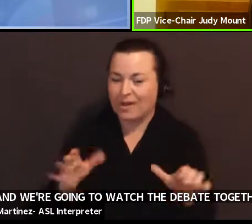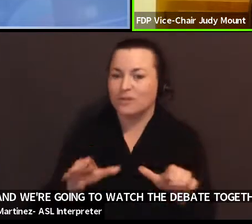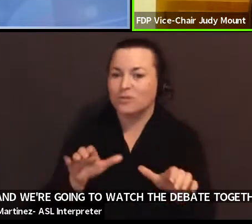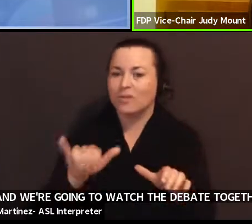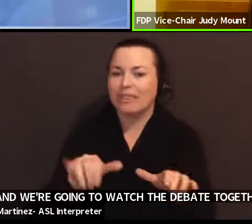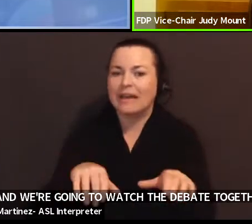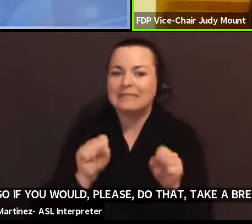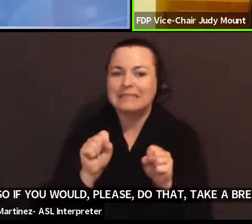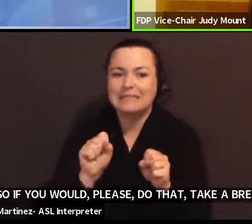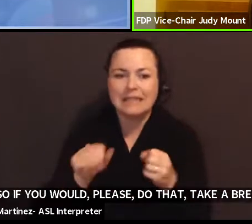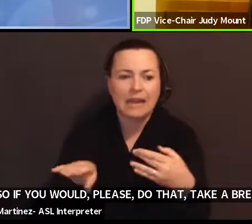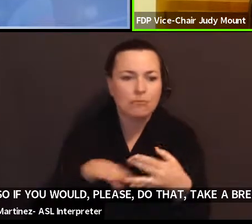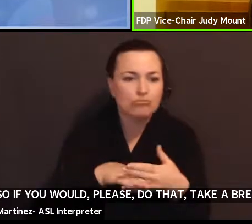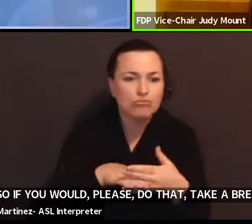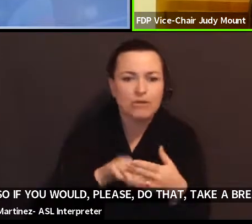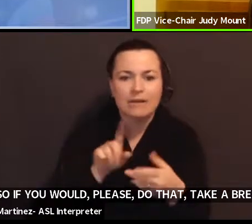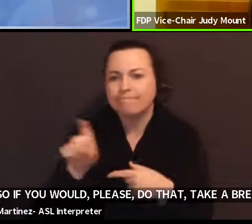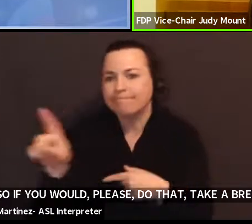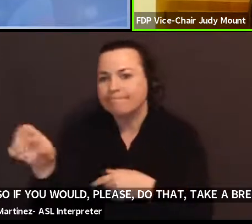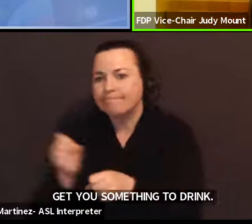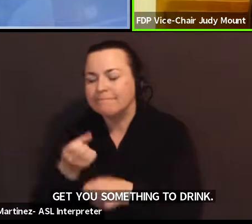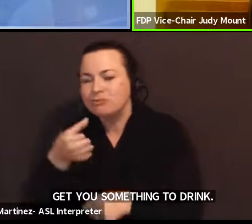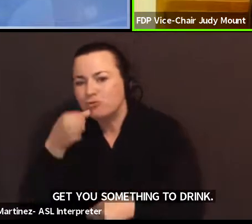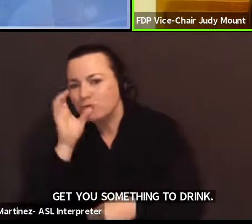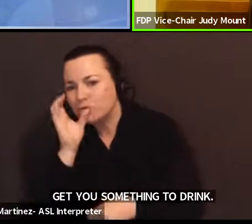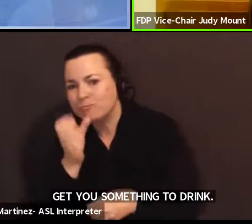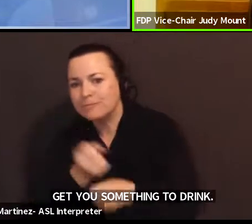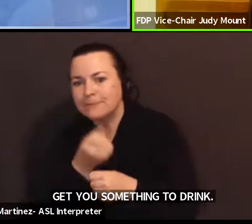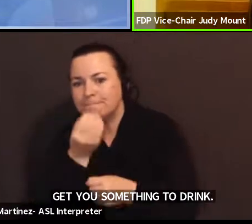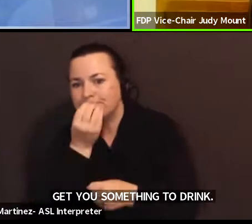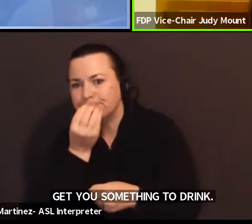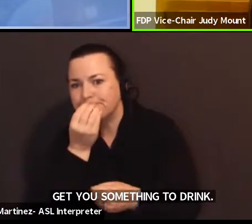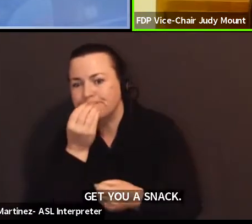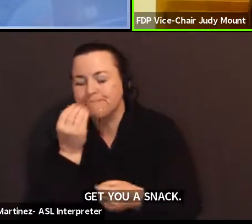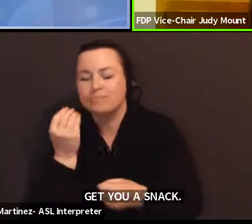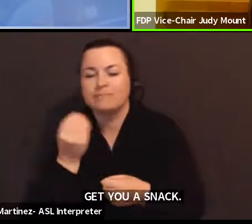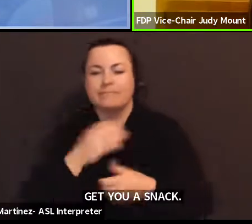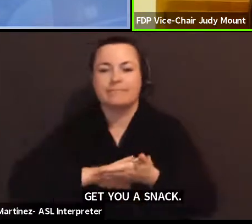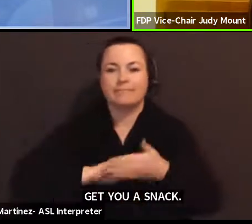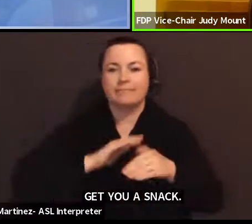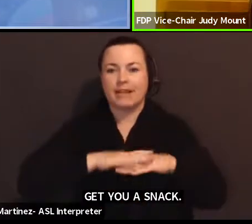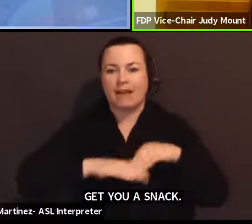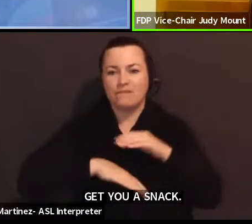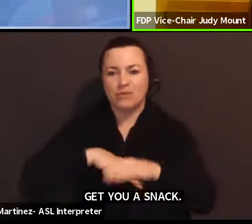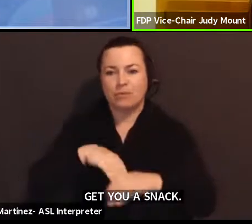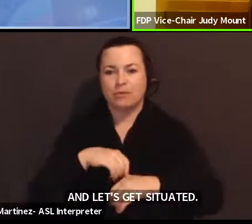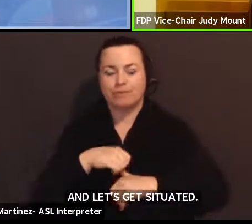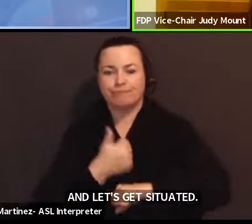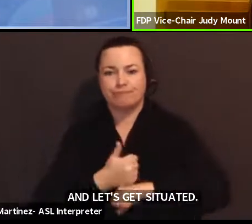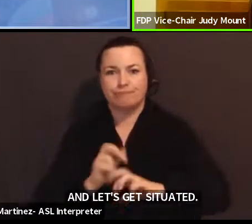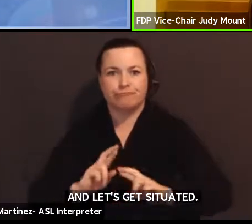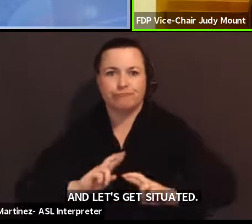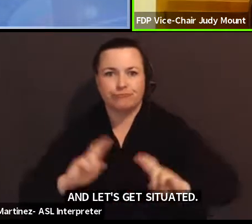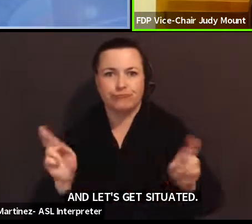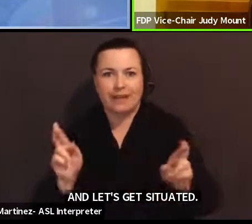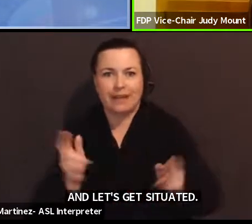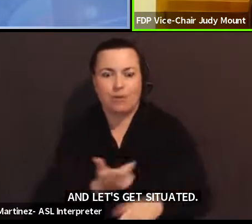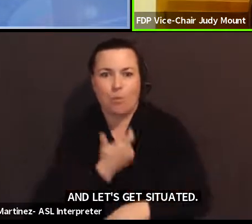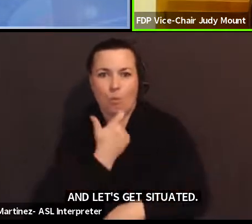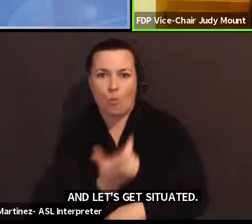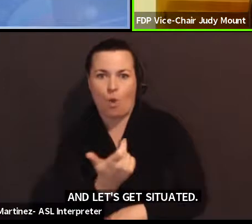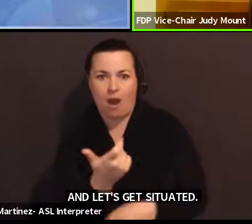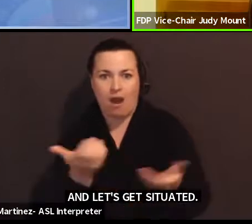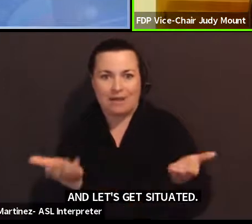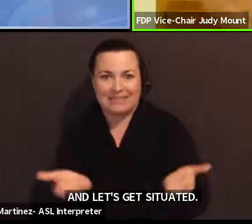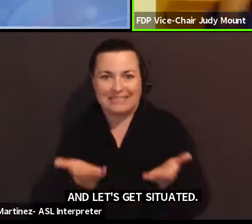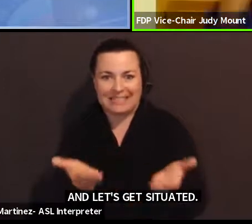you something to drink, get you a snack, and let's get situated so that we can be right here when the debate